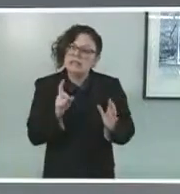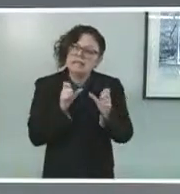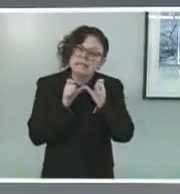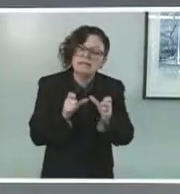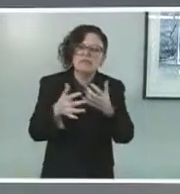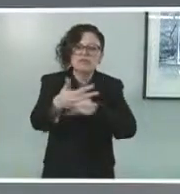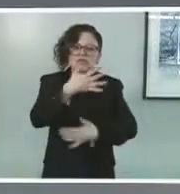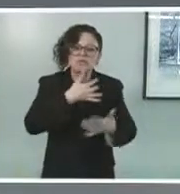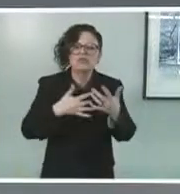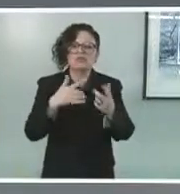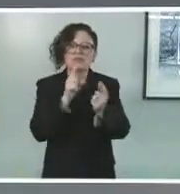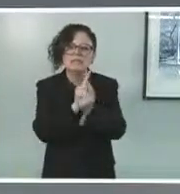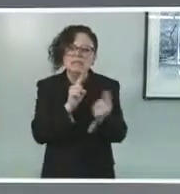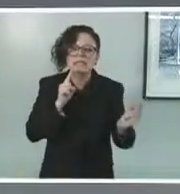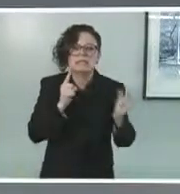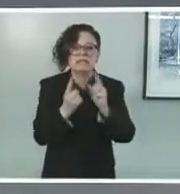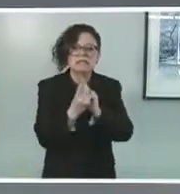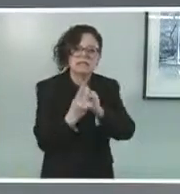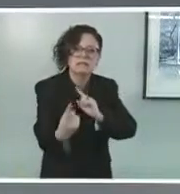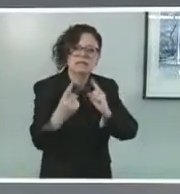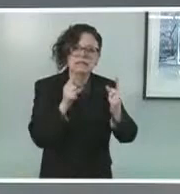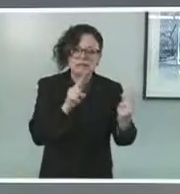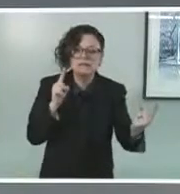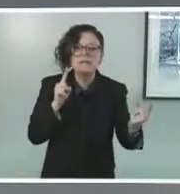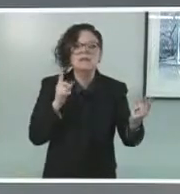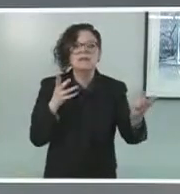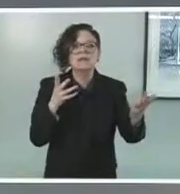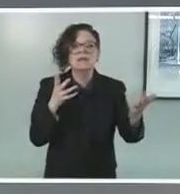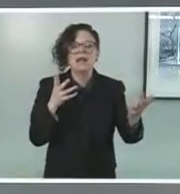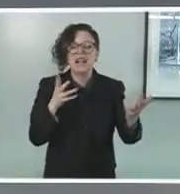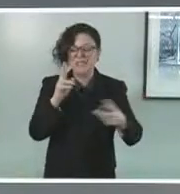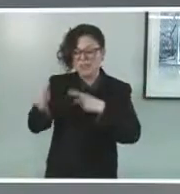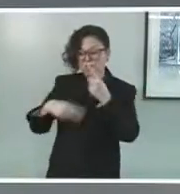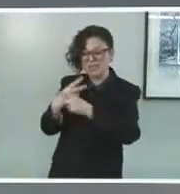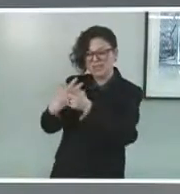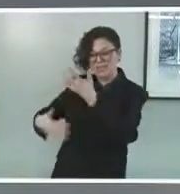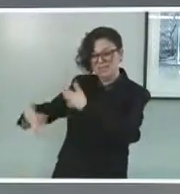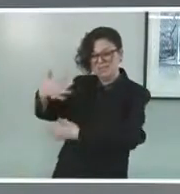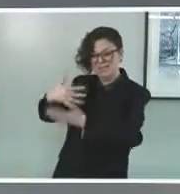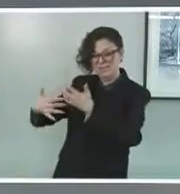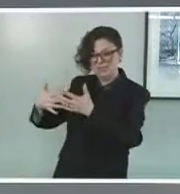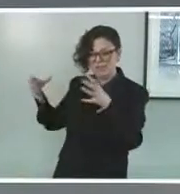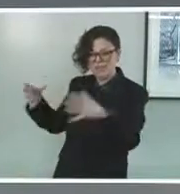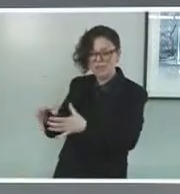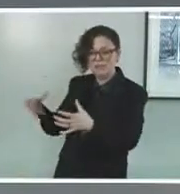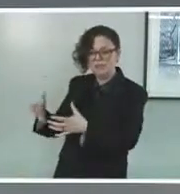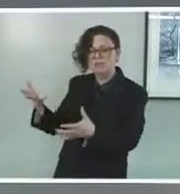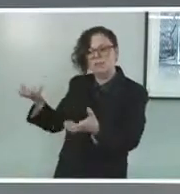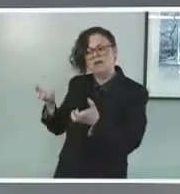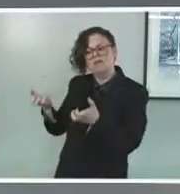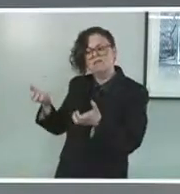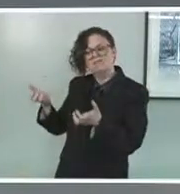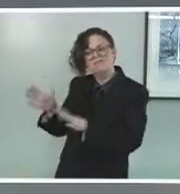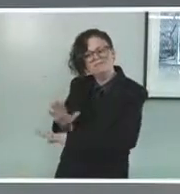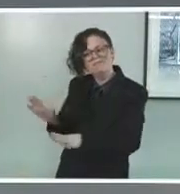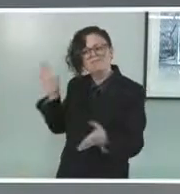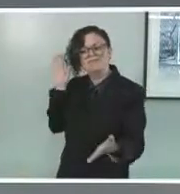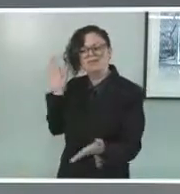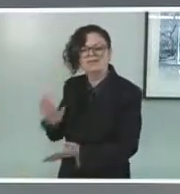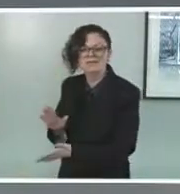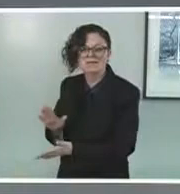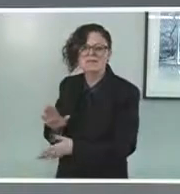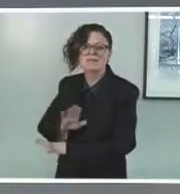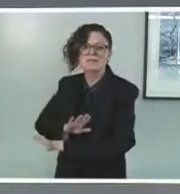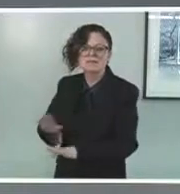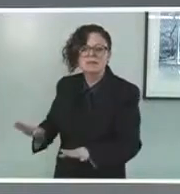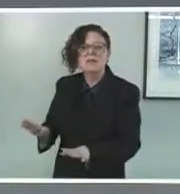to discourage those sorts of social gatherings. Do what you got to do to go to work, to get your groceries, conduct business,